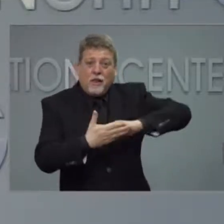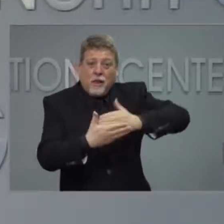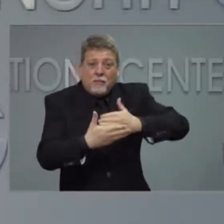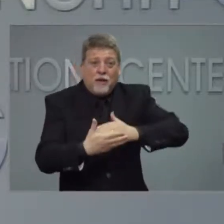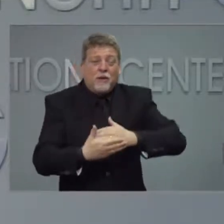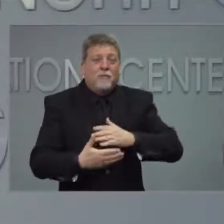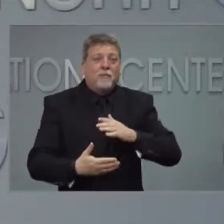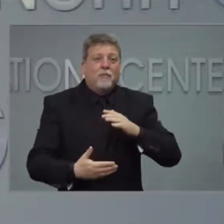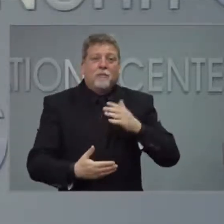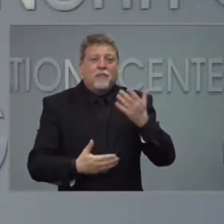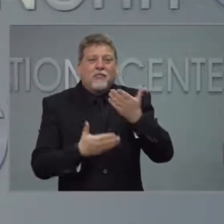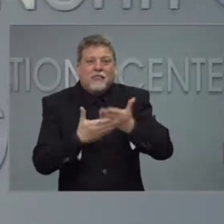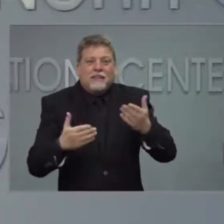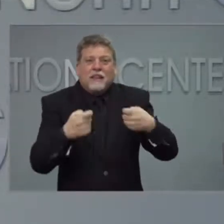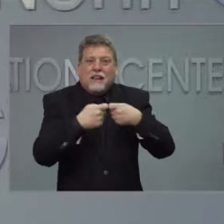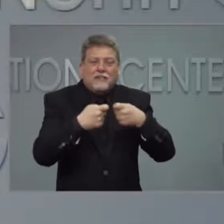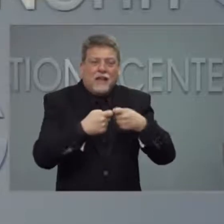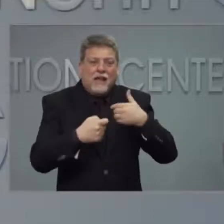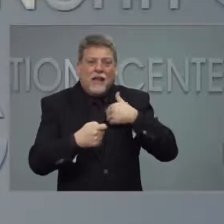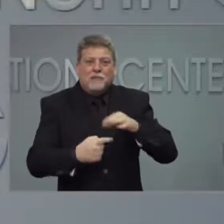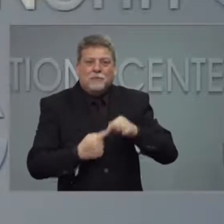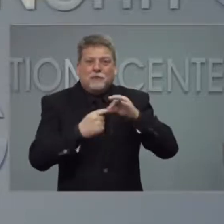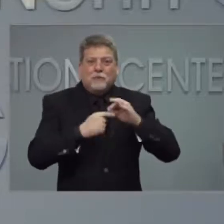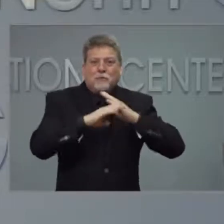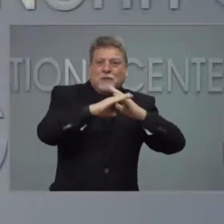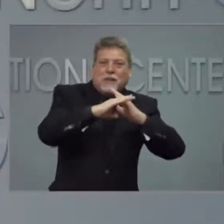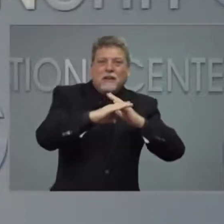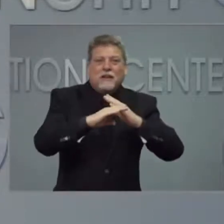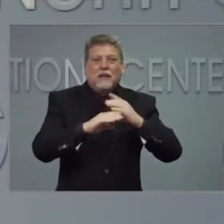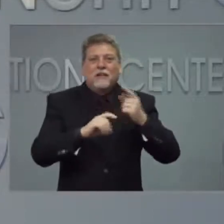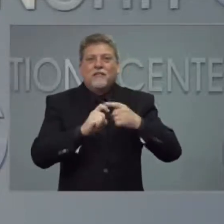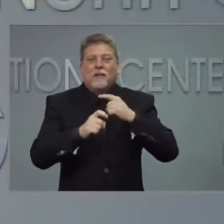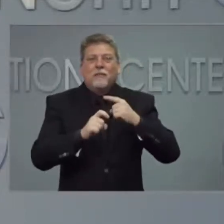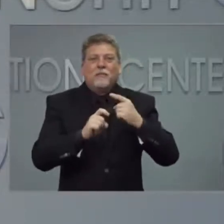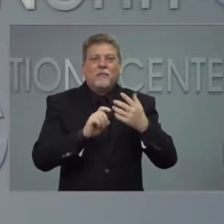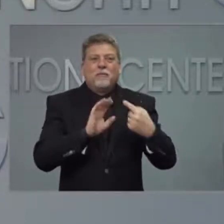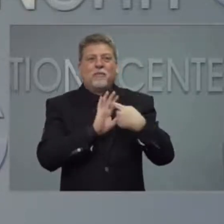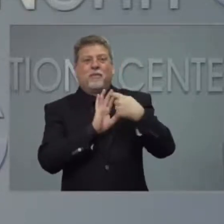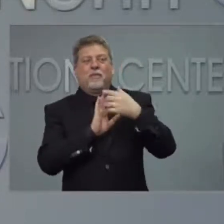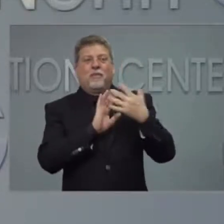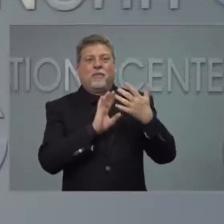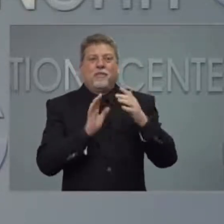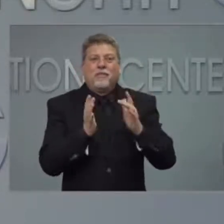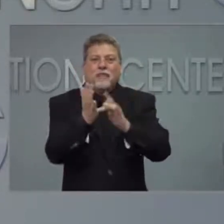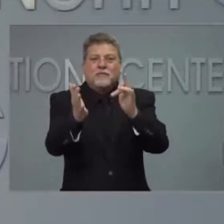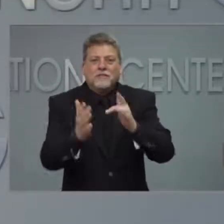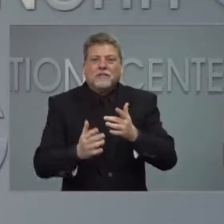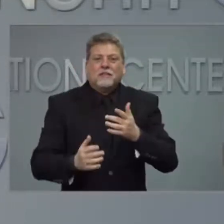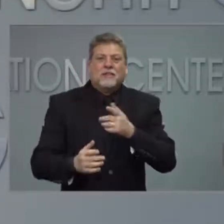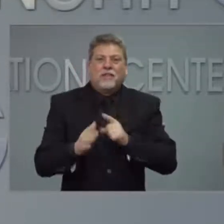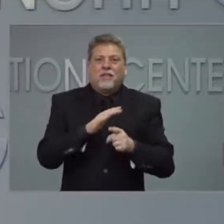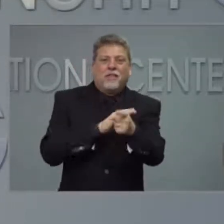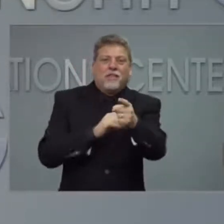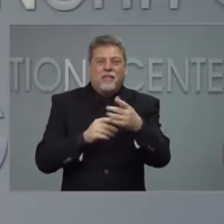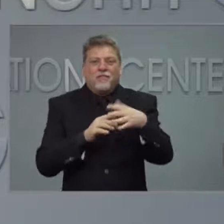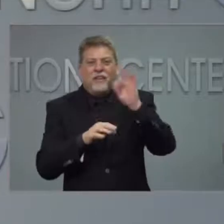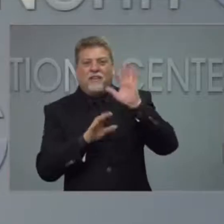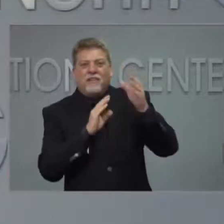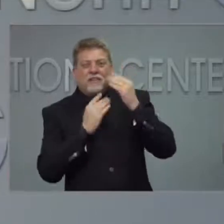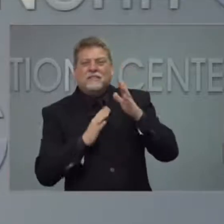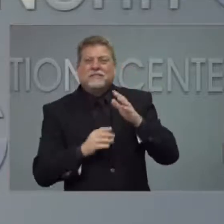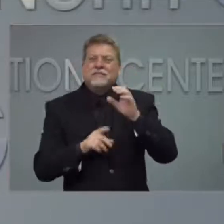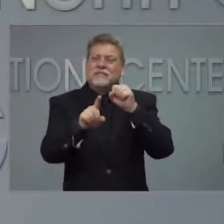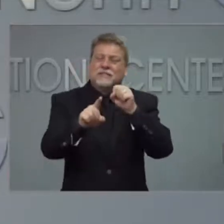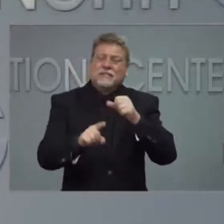as much as possible to prevent children from being able to fall victim to this kind of thing. So